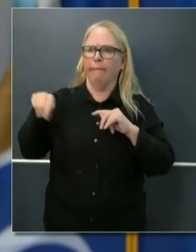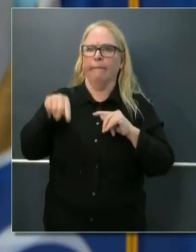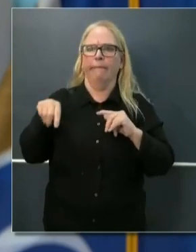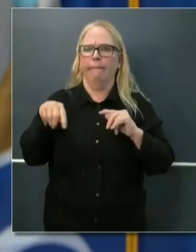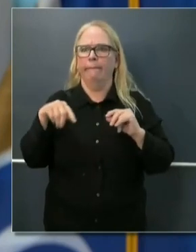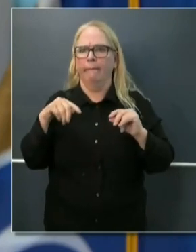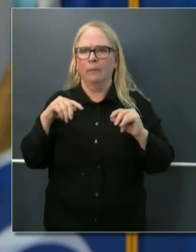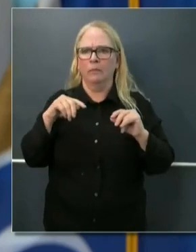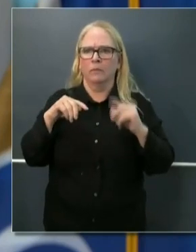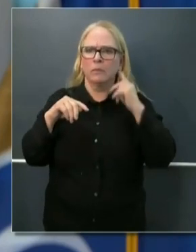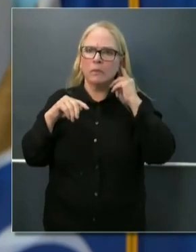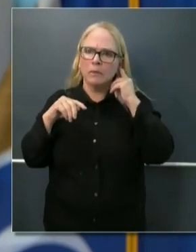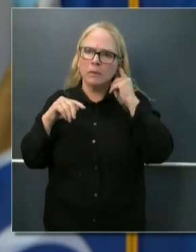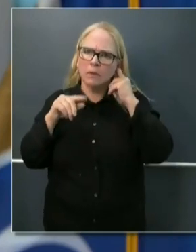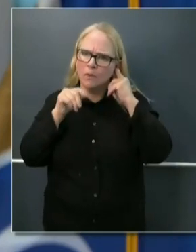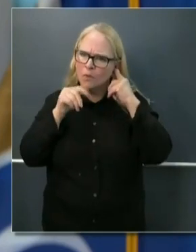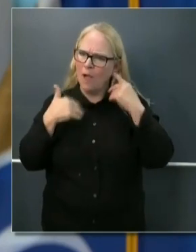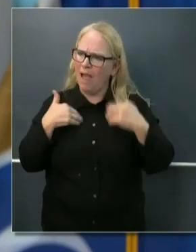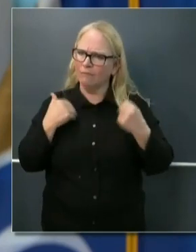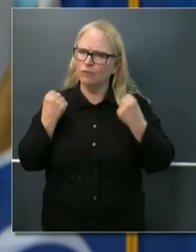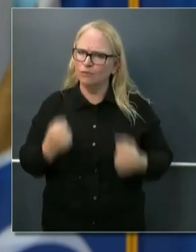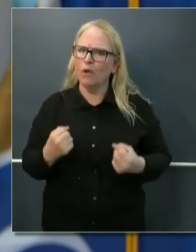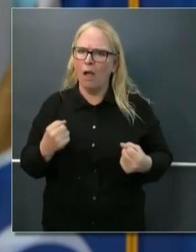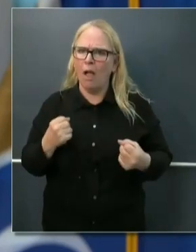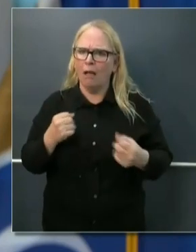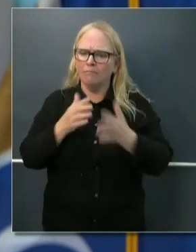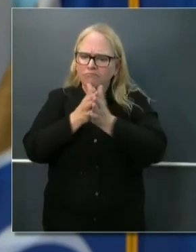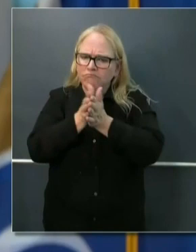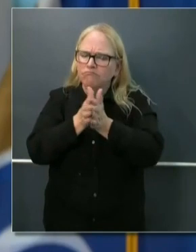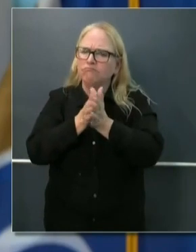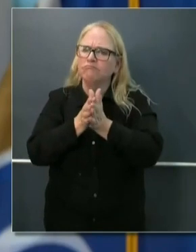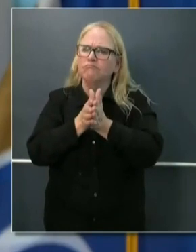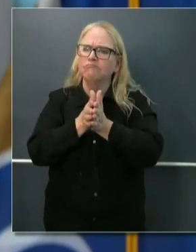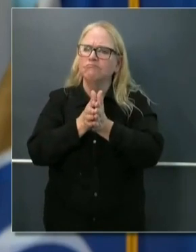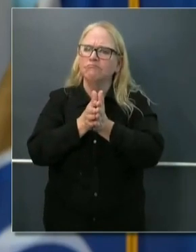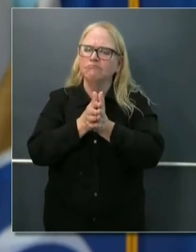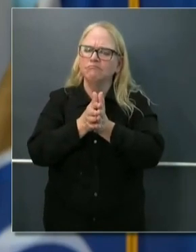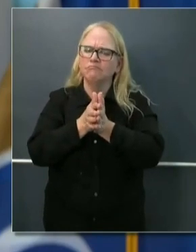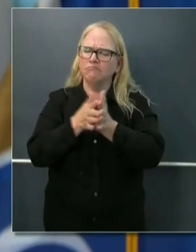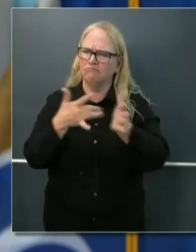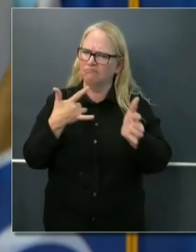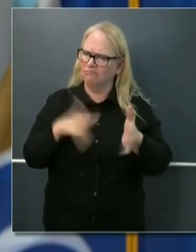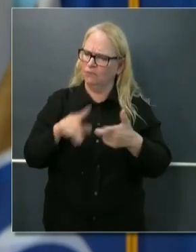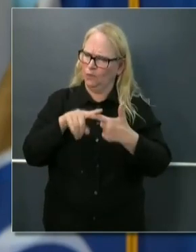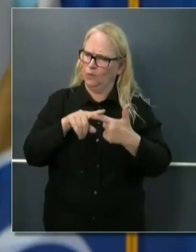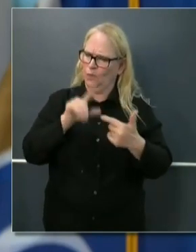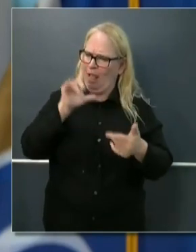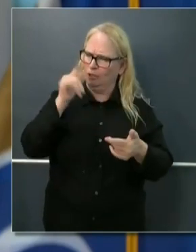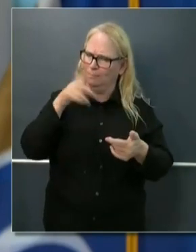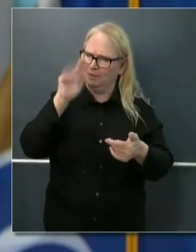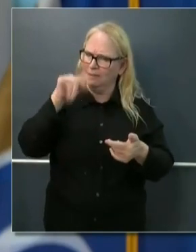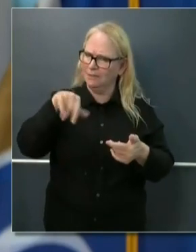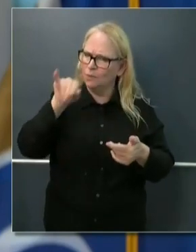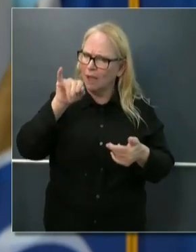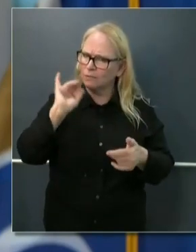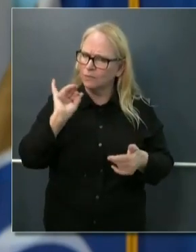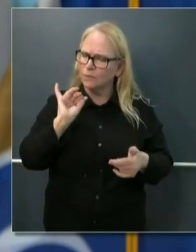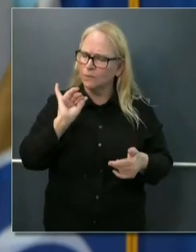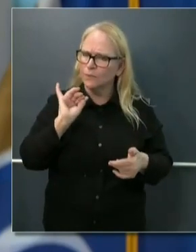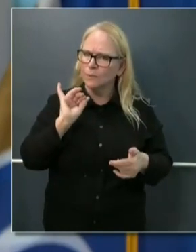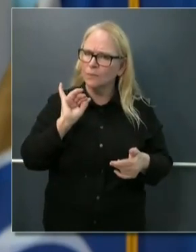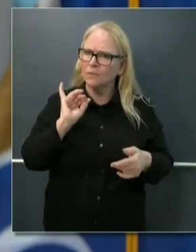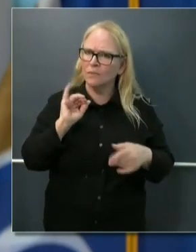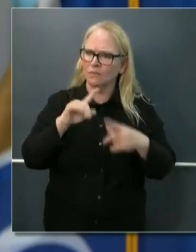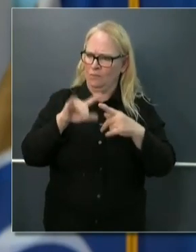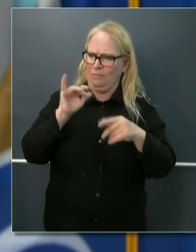deep sensitivity and deep compassion and concern for the unique needs of the LGBTQ community. It's been a big cause of